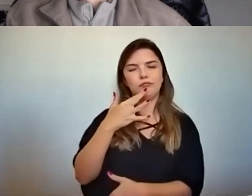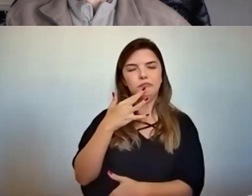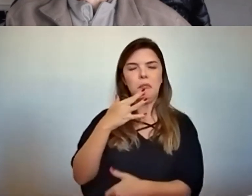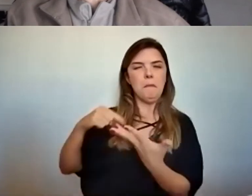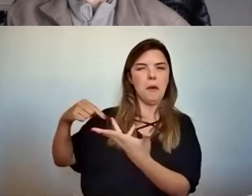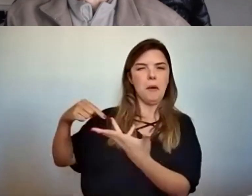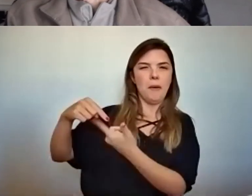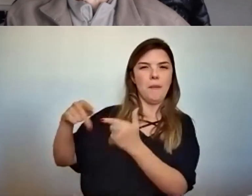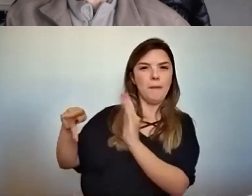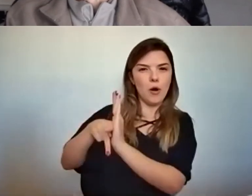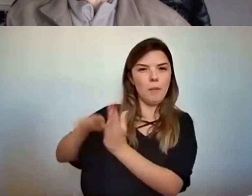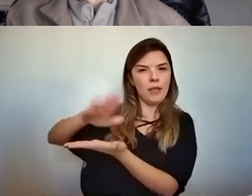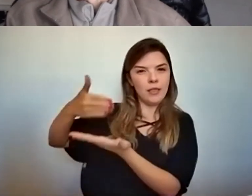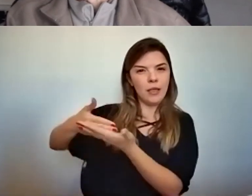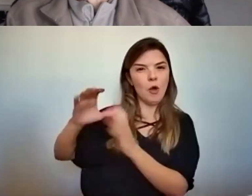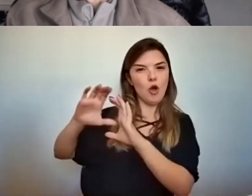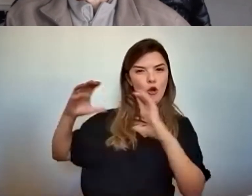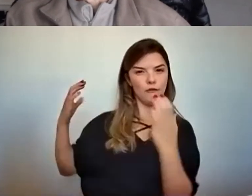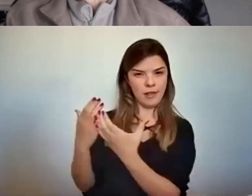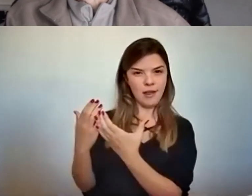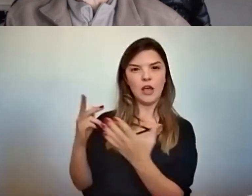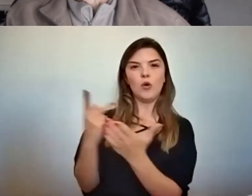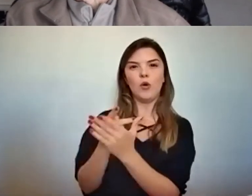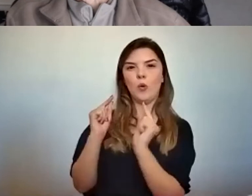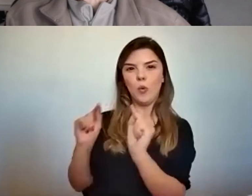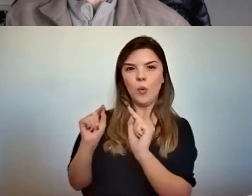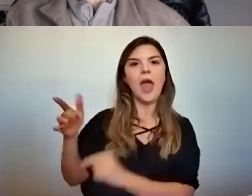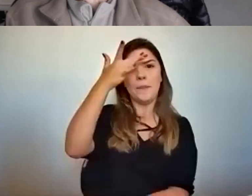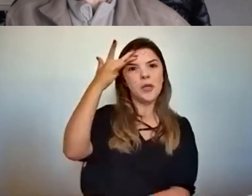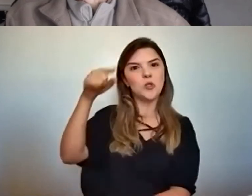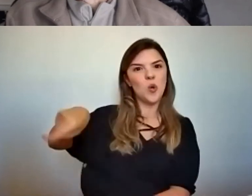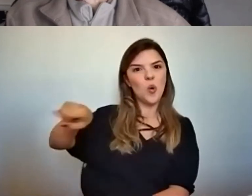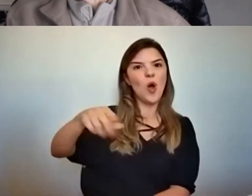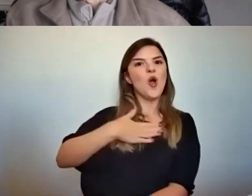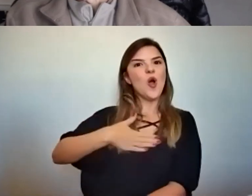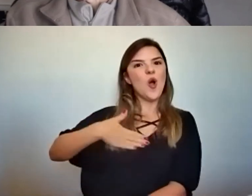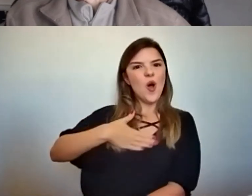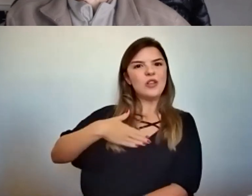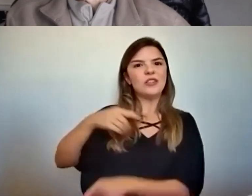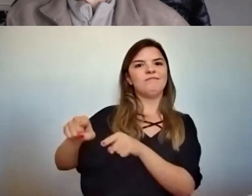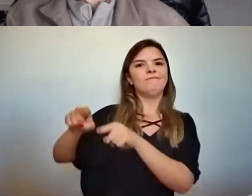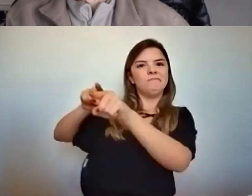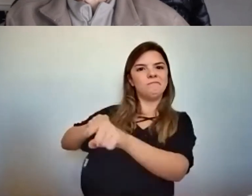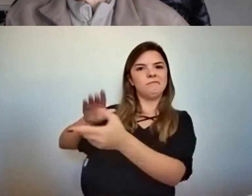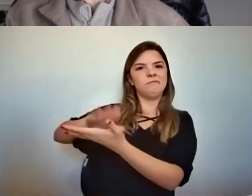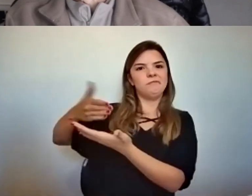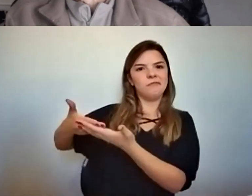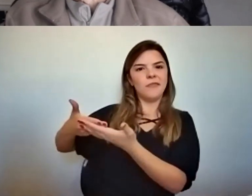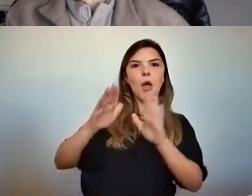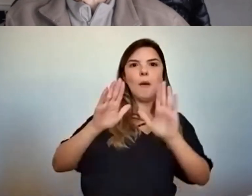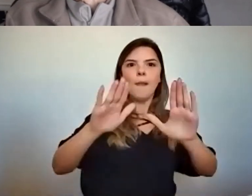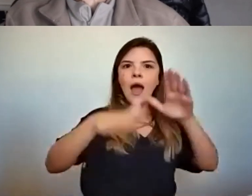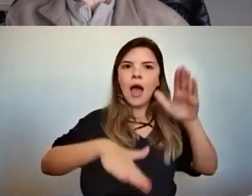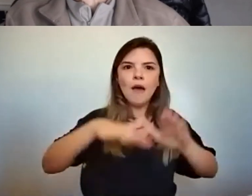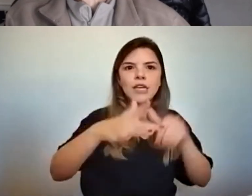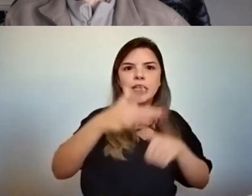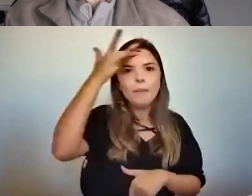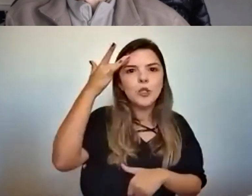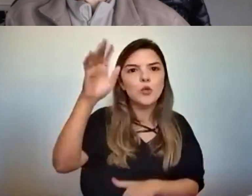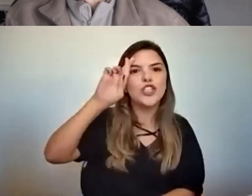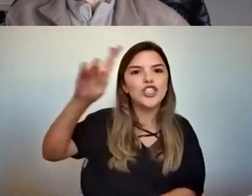were very happy with consecutive interpreting, and the pioneers said, no, simultaneous interpreting is no